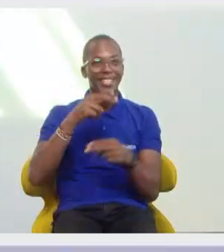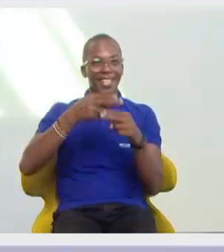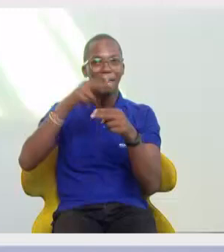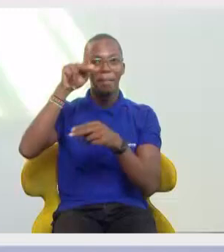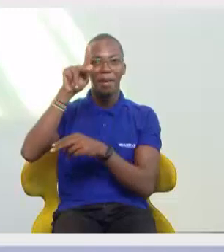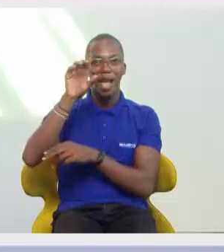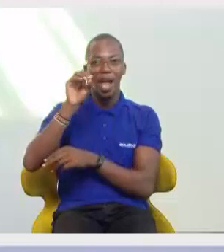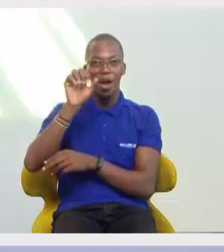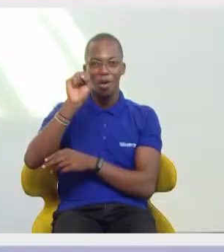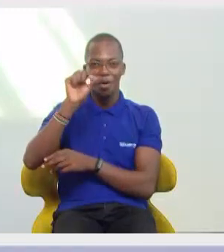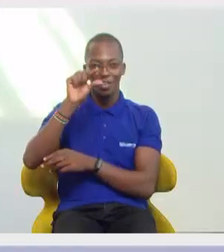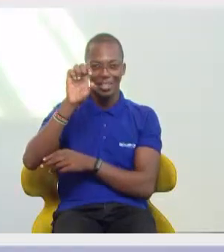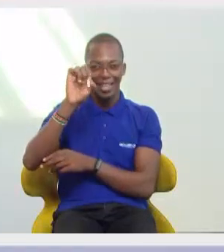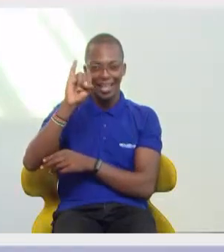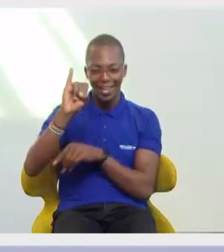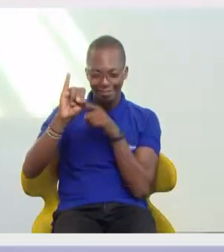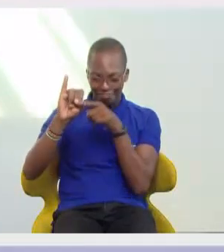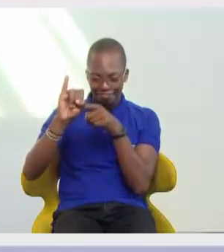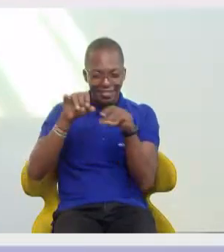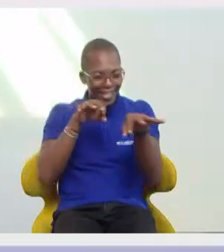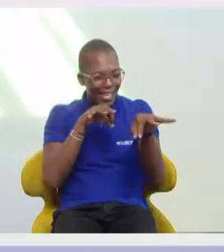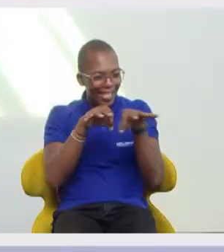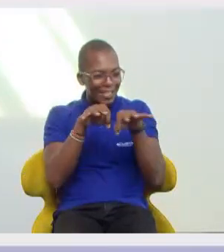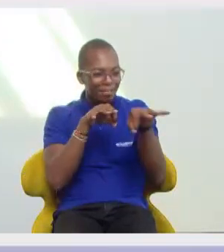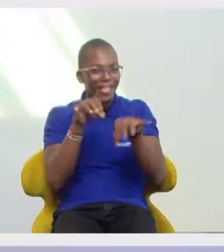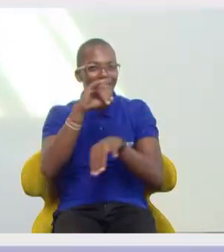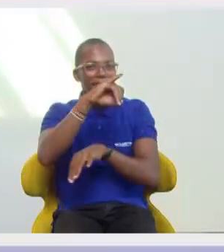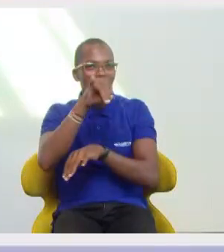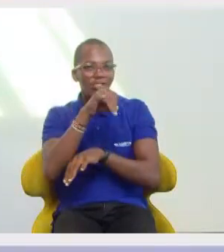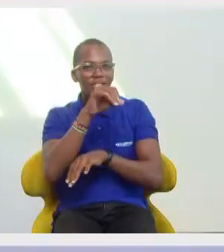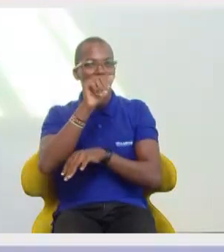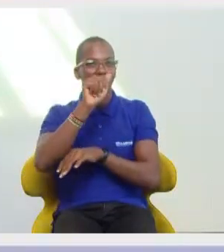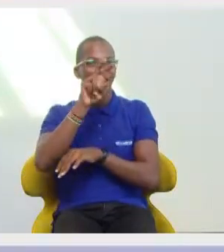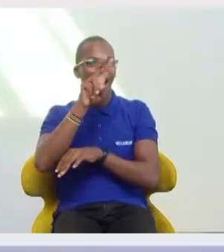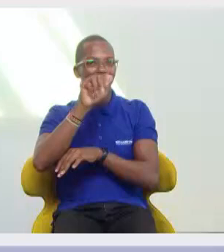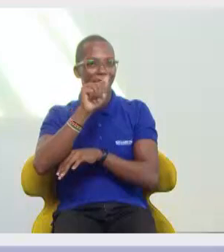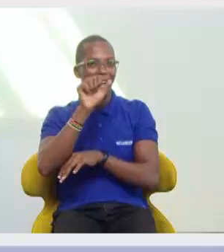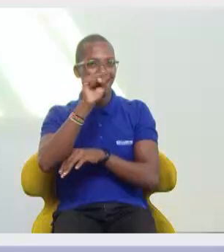to come and explain how we use JavaScript as our source code.